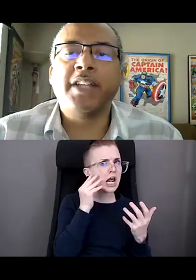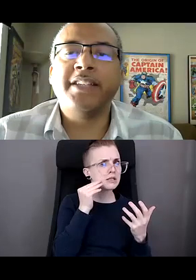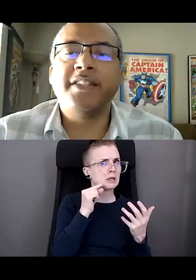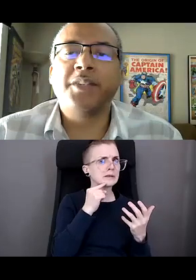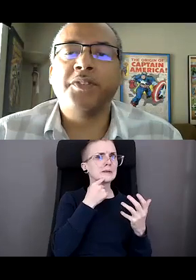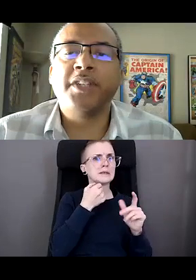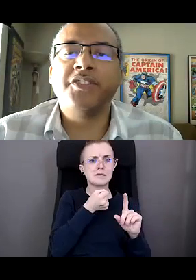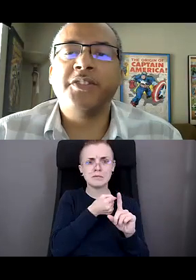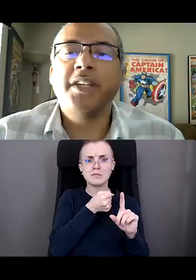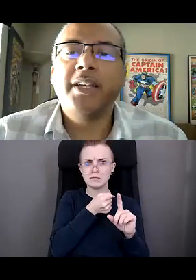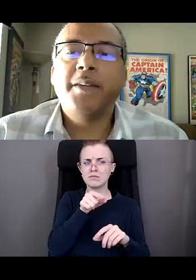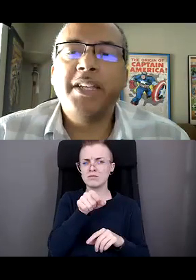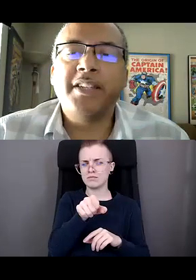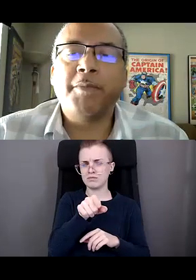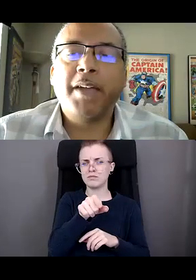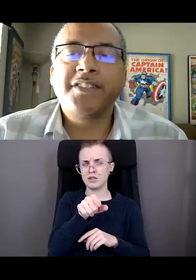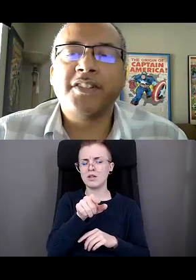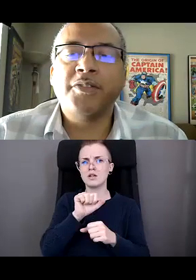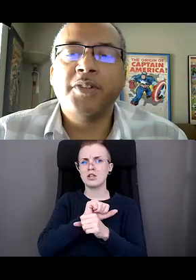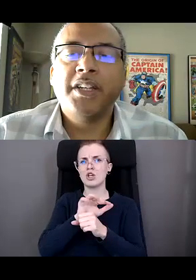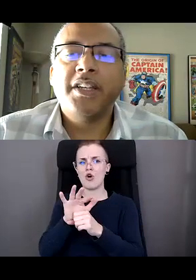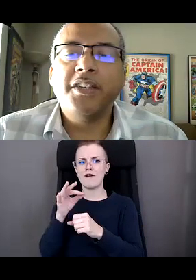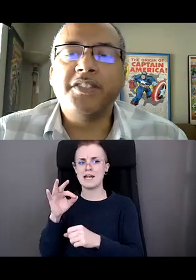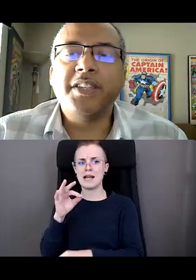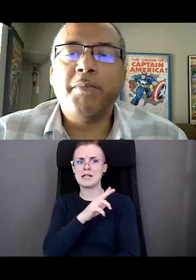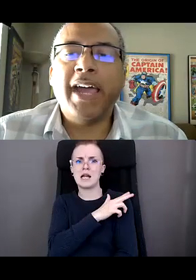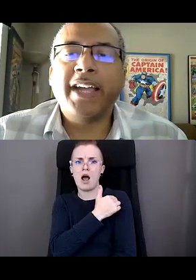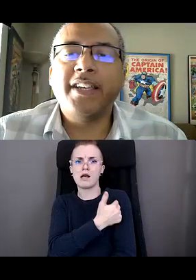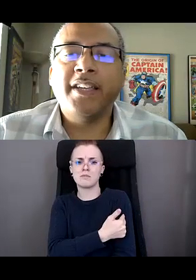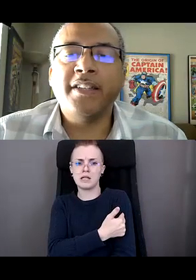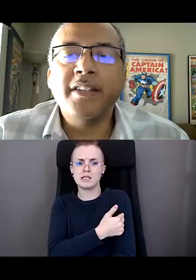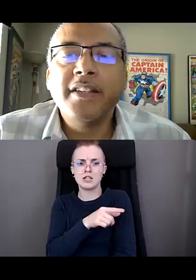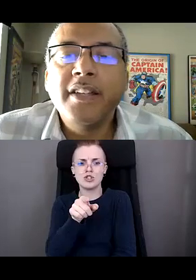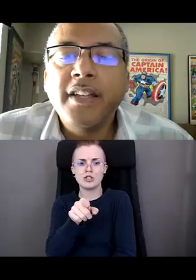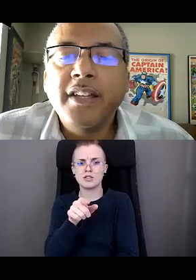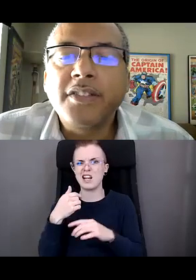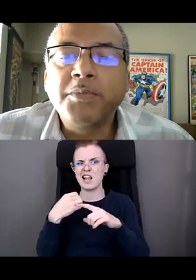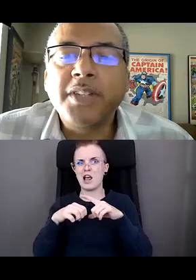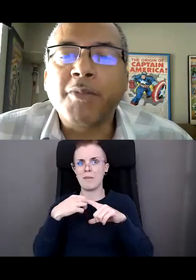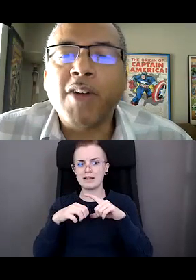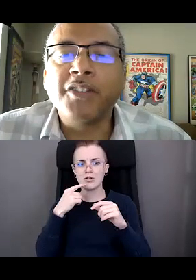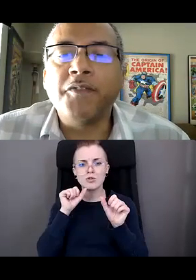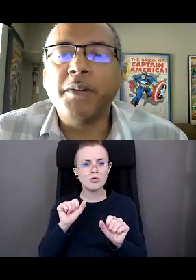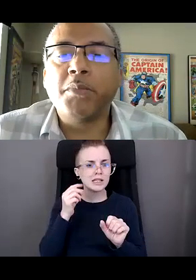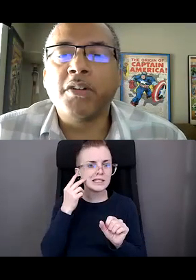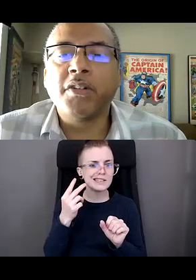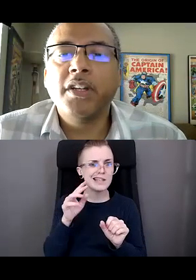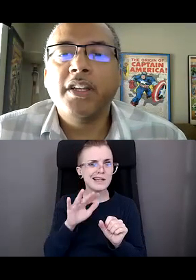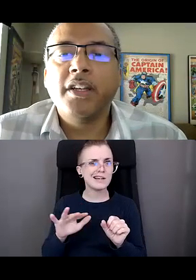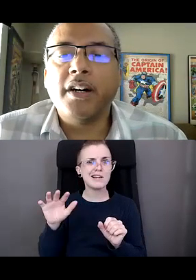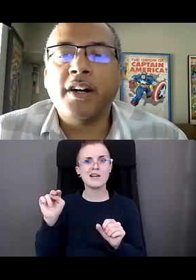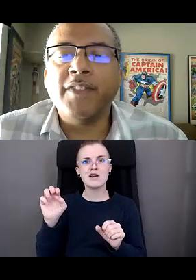COVID-19 hospitalizations peaked in El Paso. You can see back in sometime around